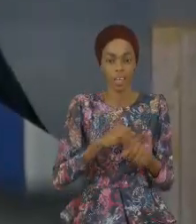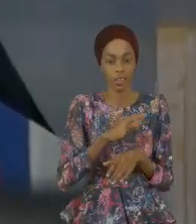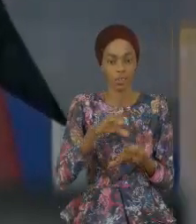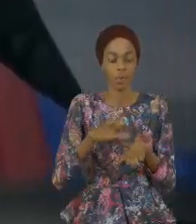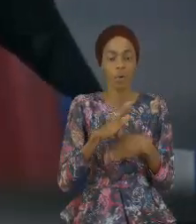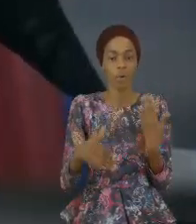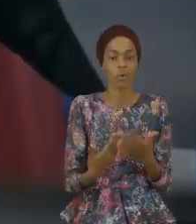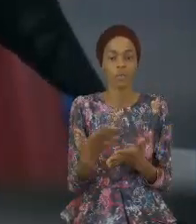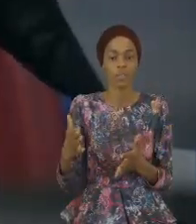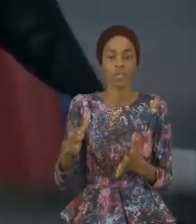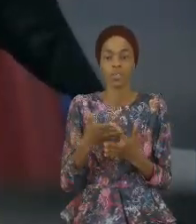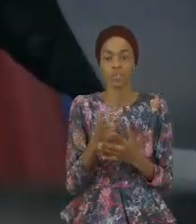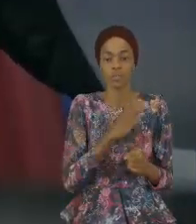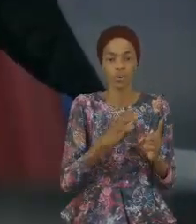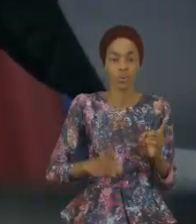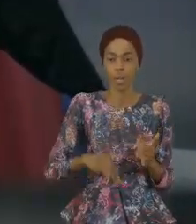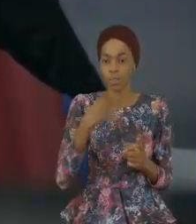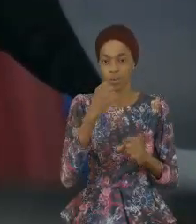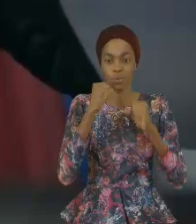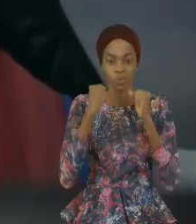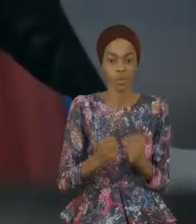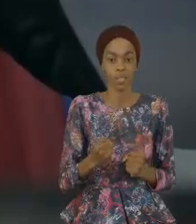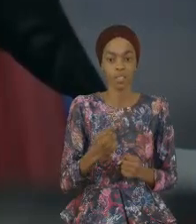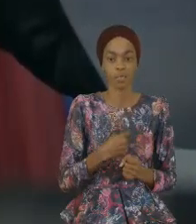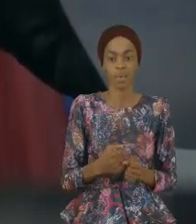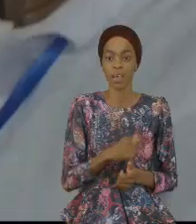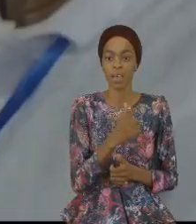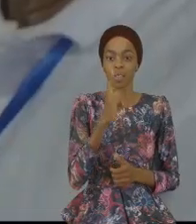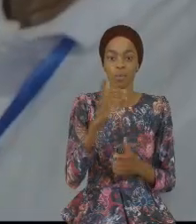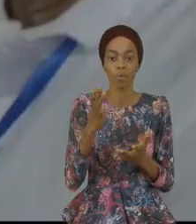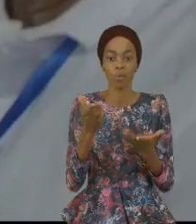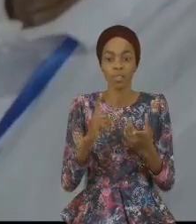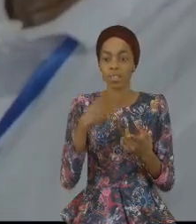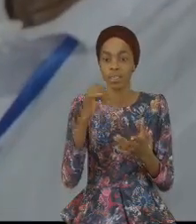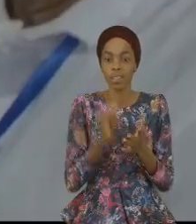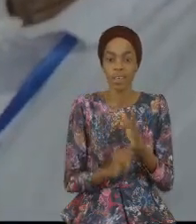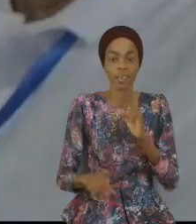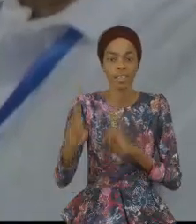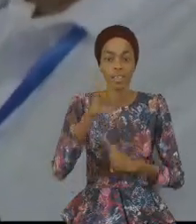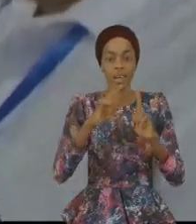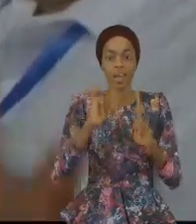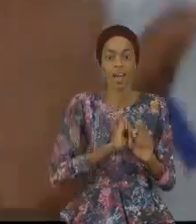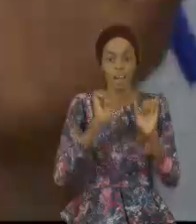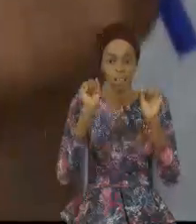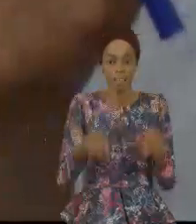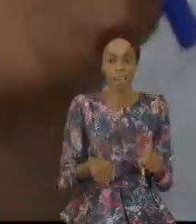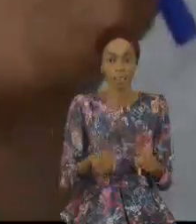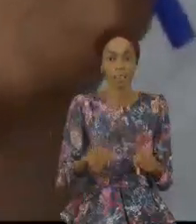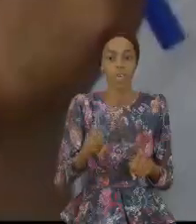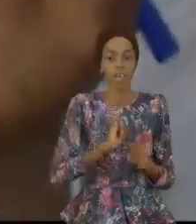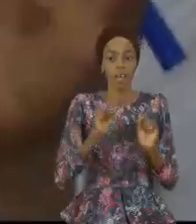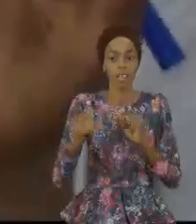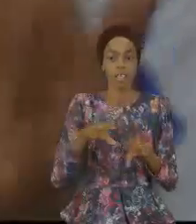through Christ who strengthens me. Anybody wanting to say that? I can. I can do all